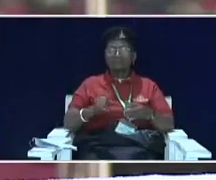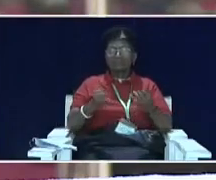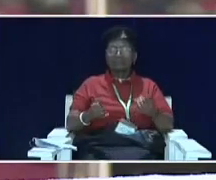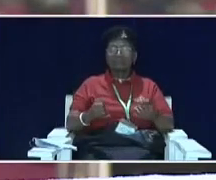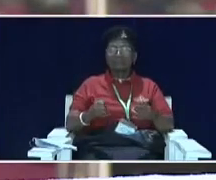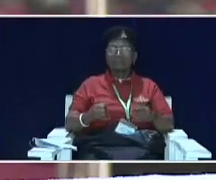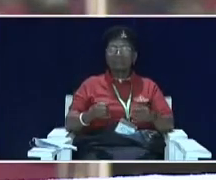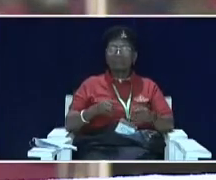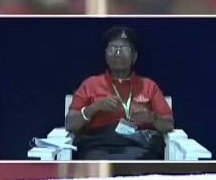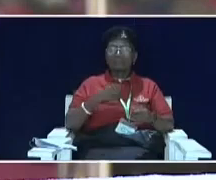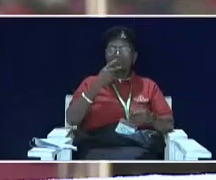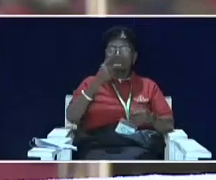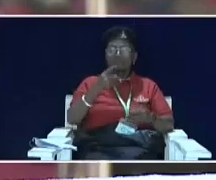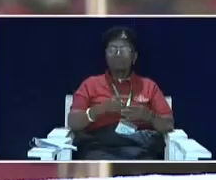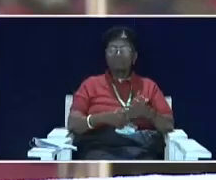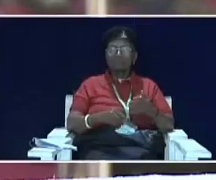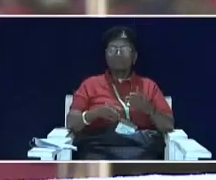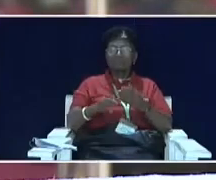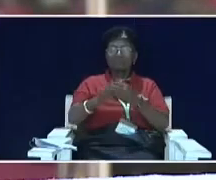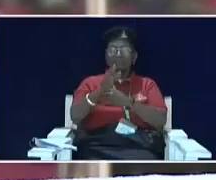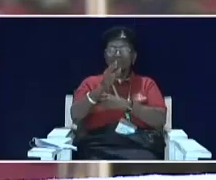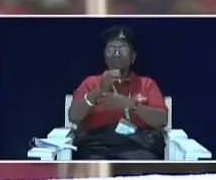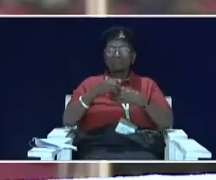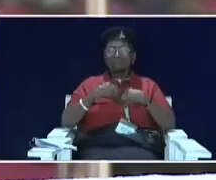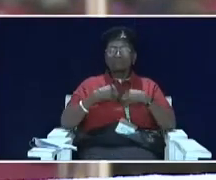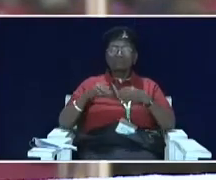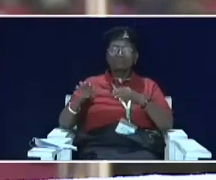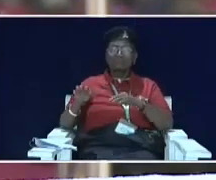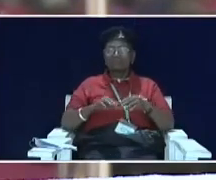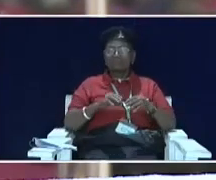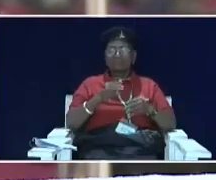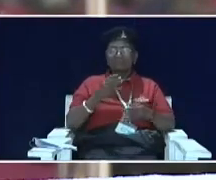Maybe you want to write down your next prayer point